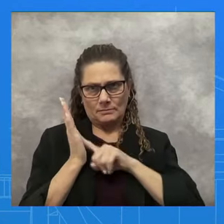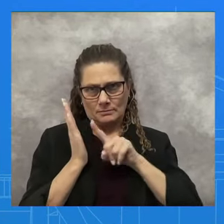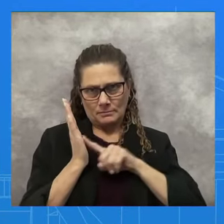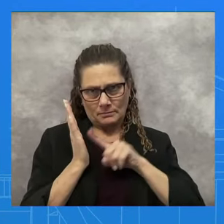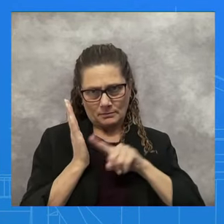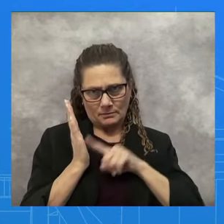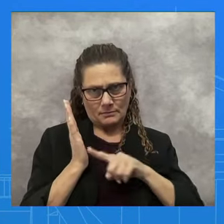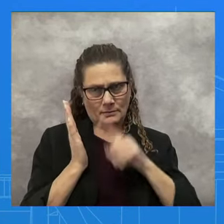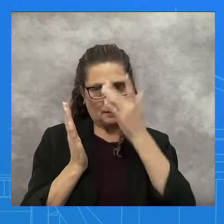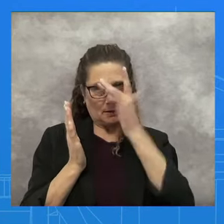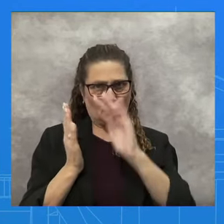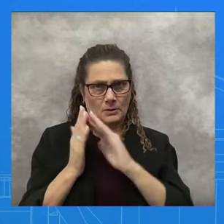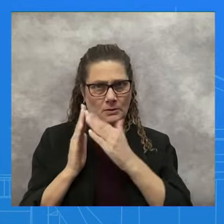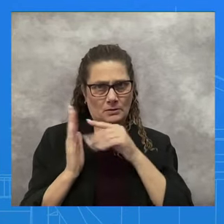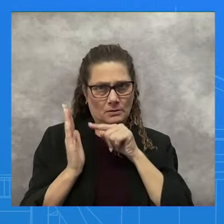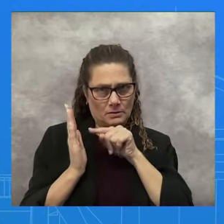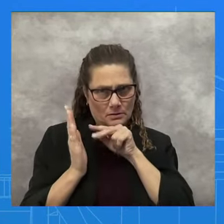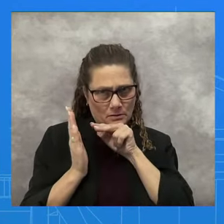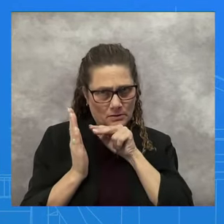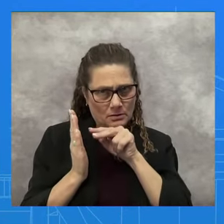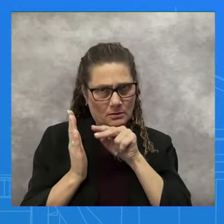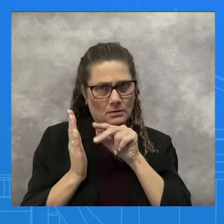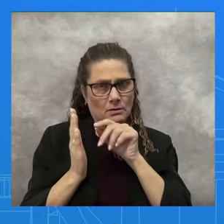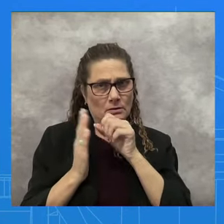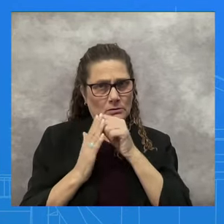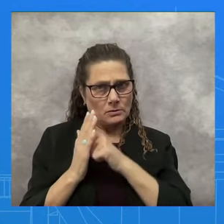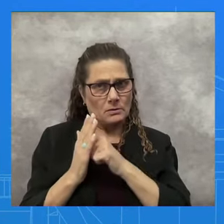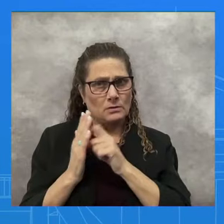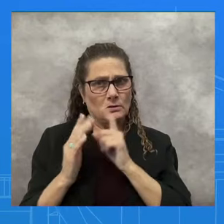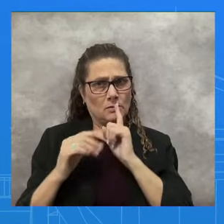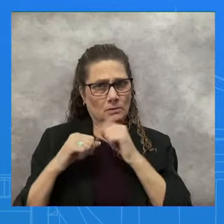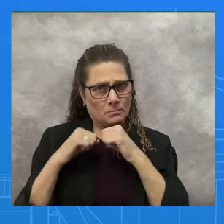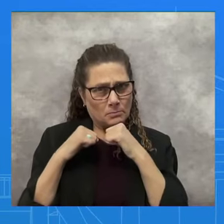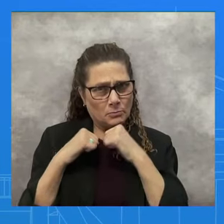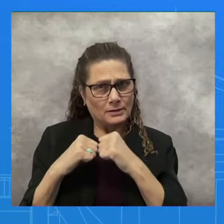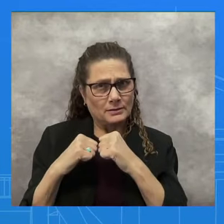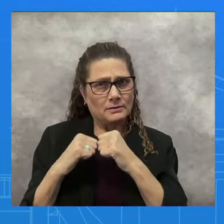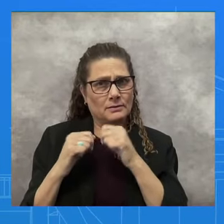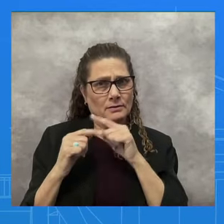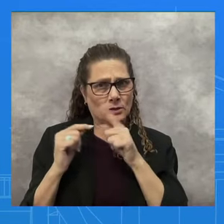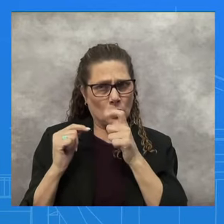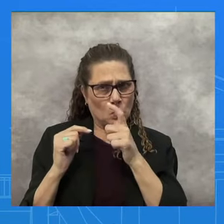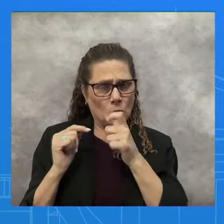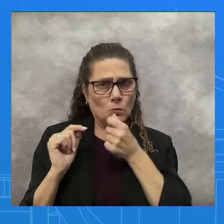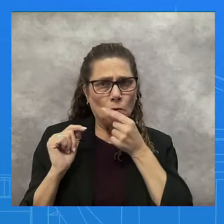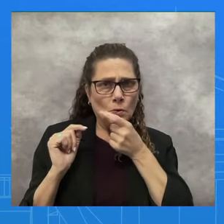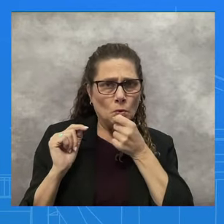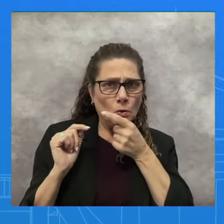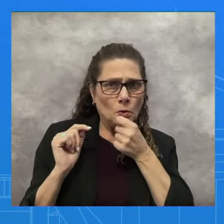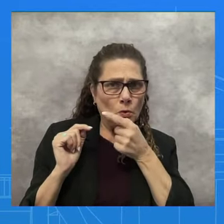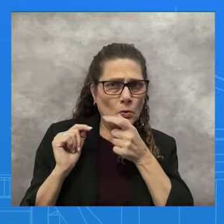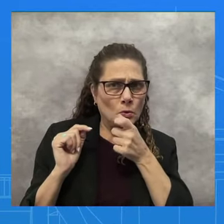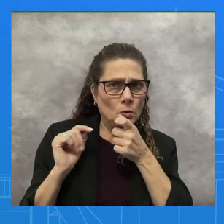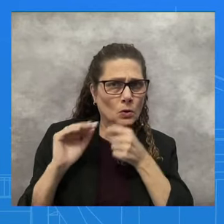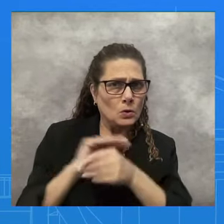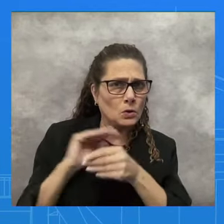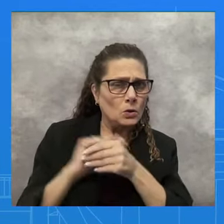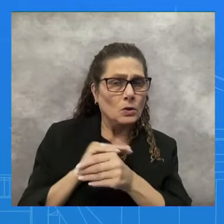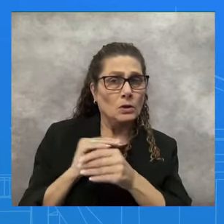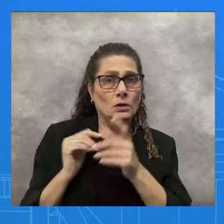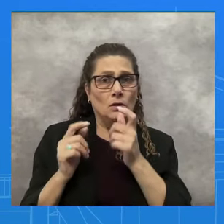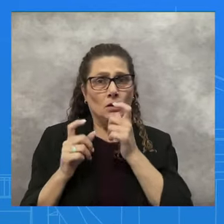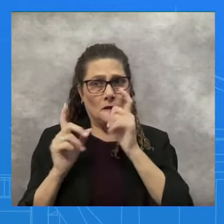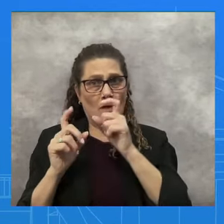protecting sources and methods. And two, we sequence our private diplomacy with our public disclosure to ensure the maximum